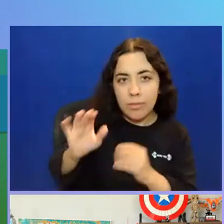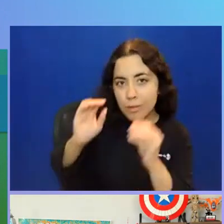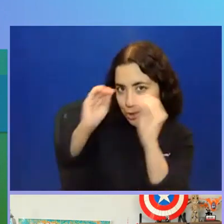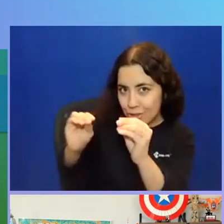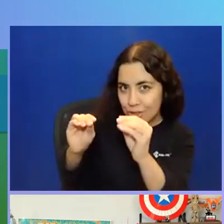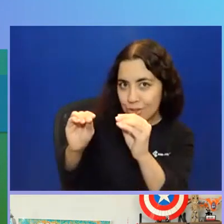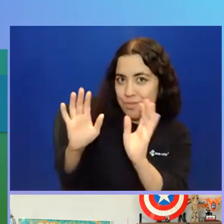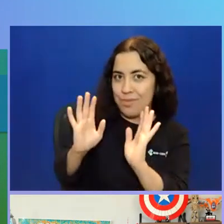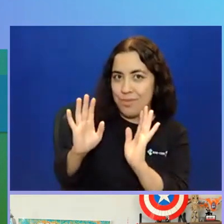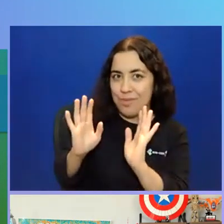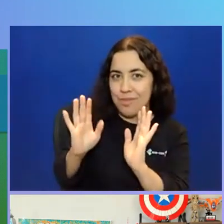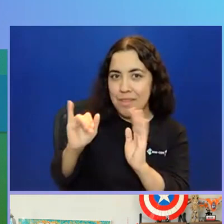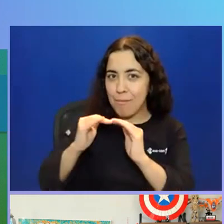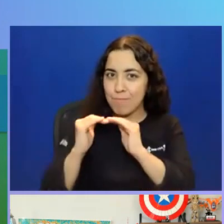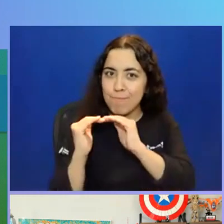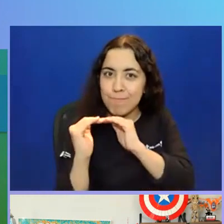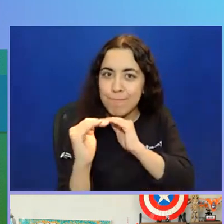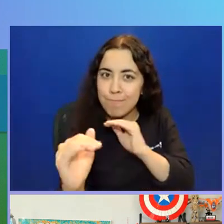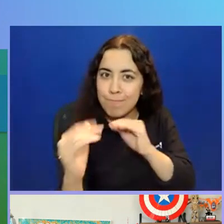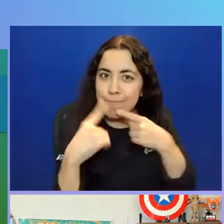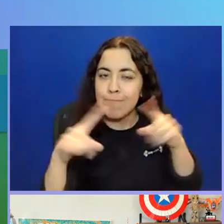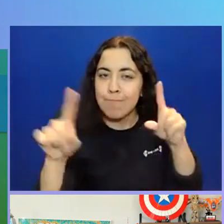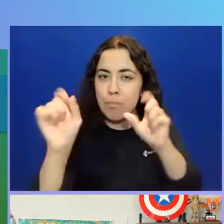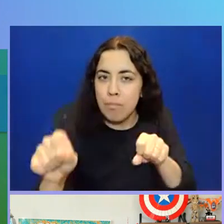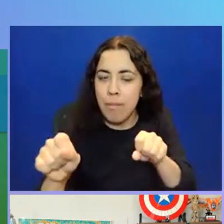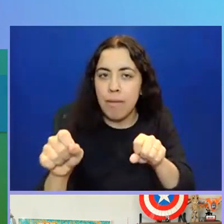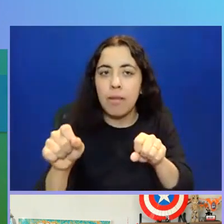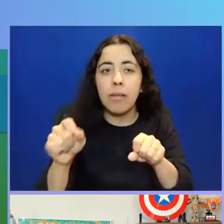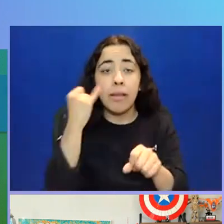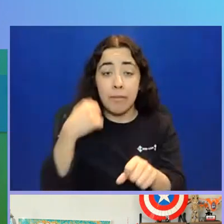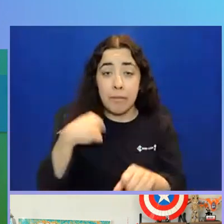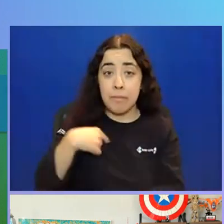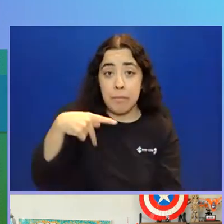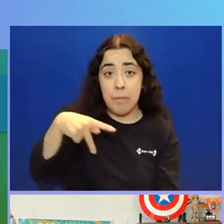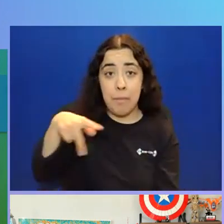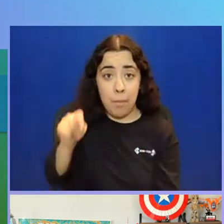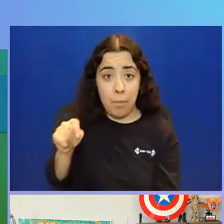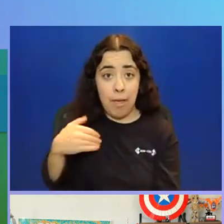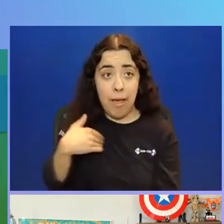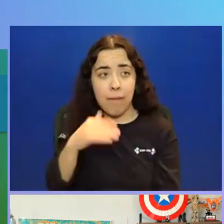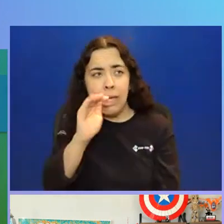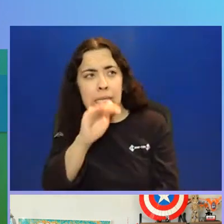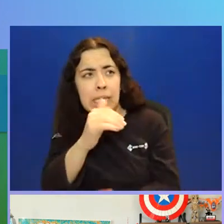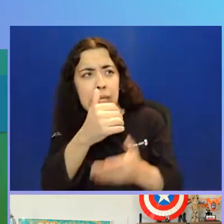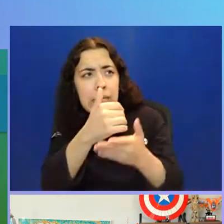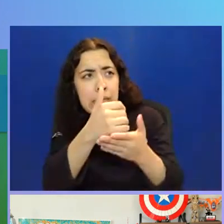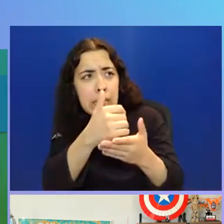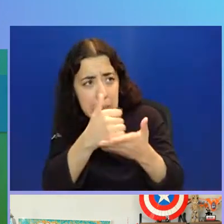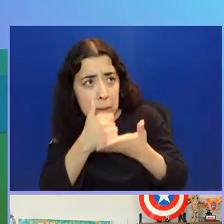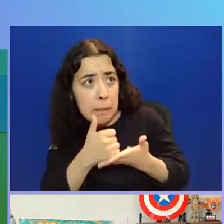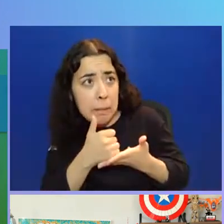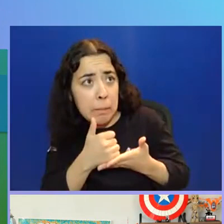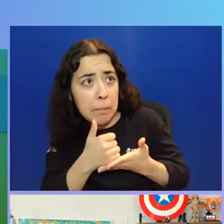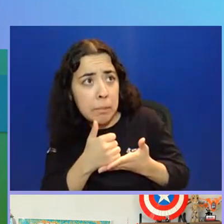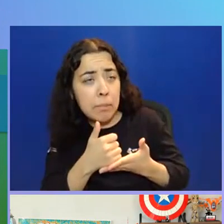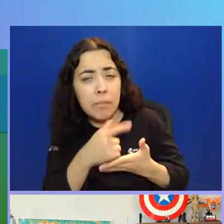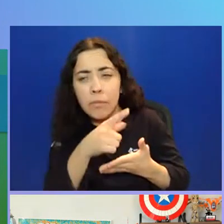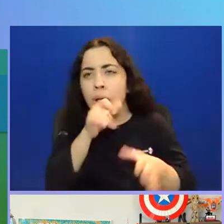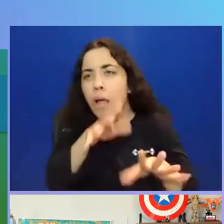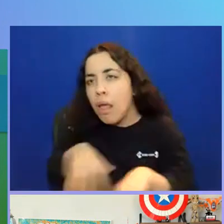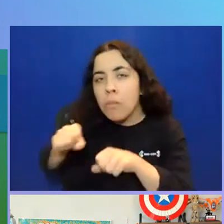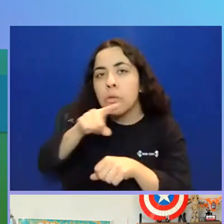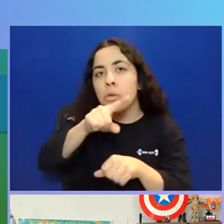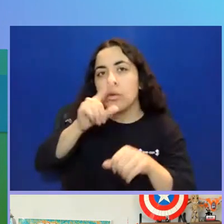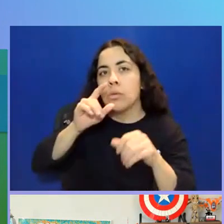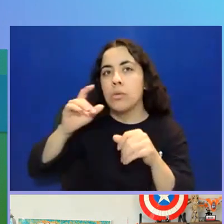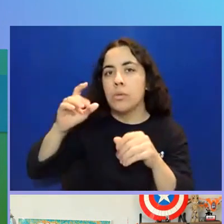to you with a PowerPoint document and I'm asking for help, I expect you to coach me through that, right? Give me steps on, hey, here's how